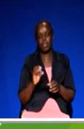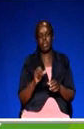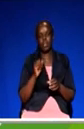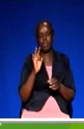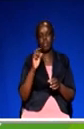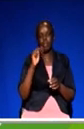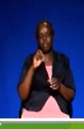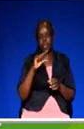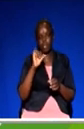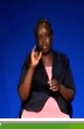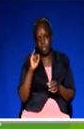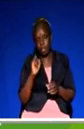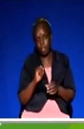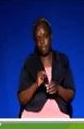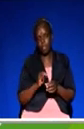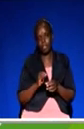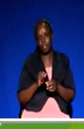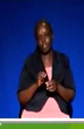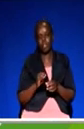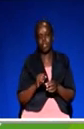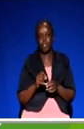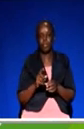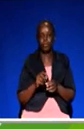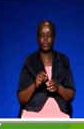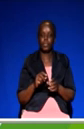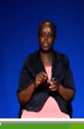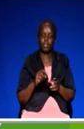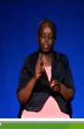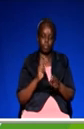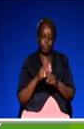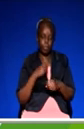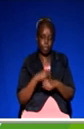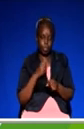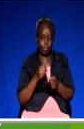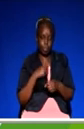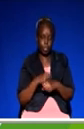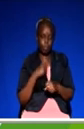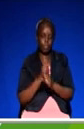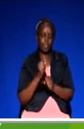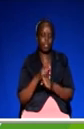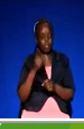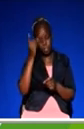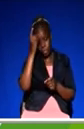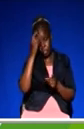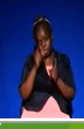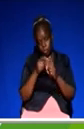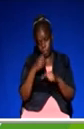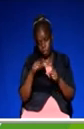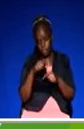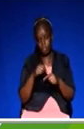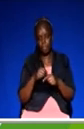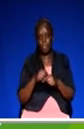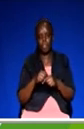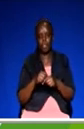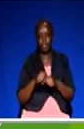for parasitic fungi, the parasitic fungi cause diseases in us. But before we get to parasitic fungi, let us